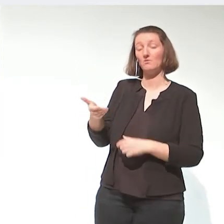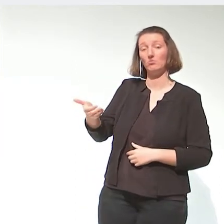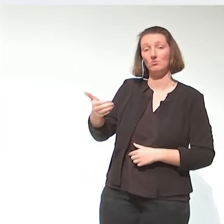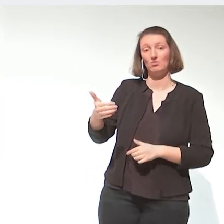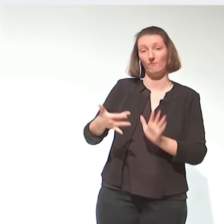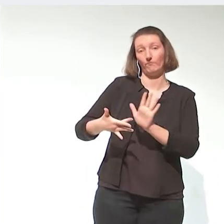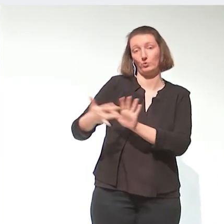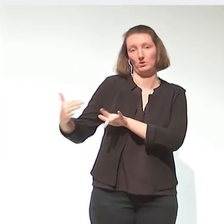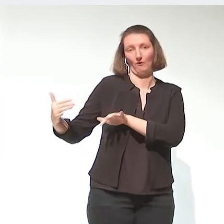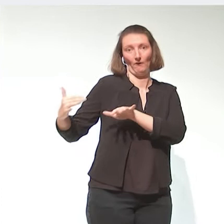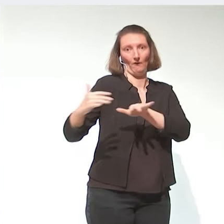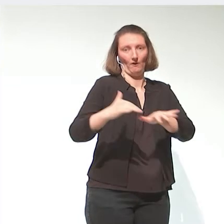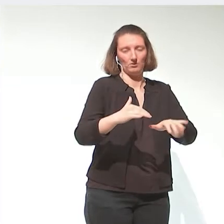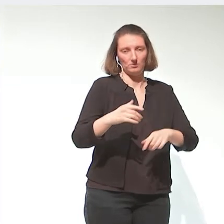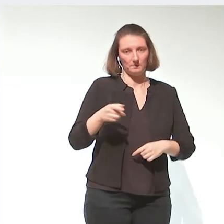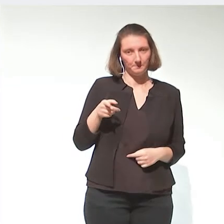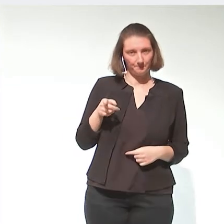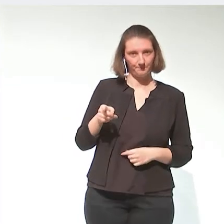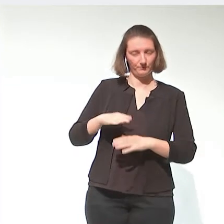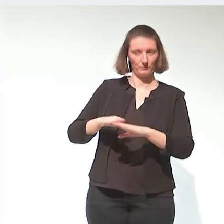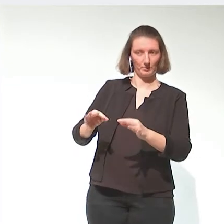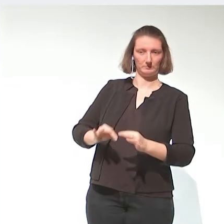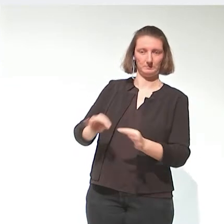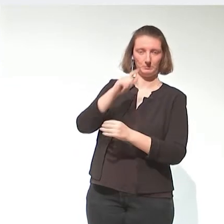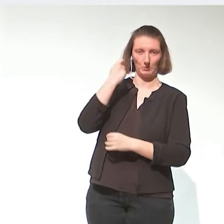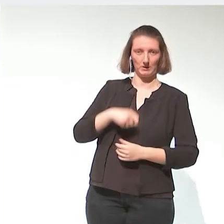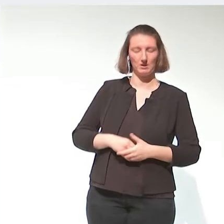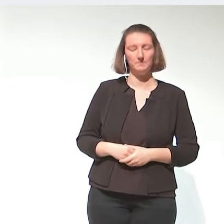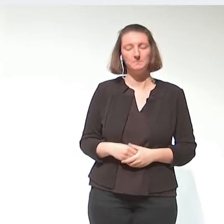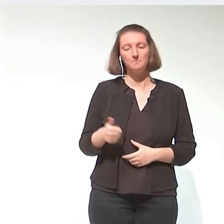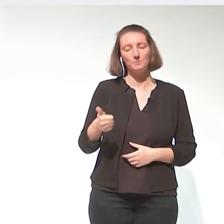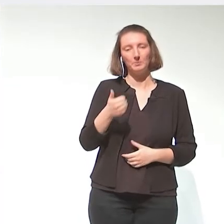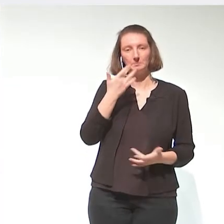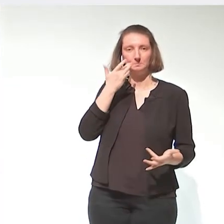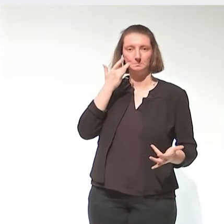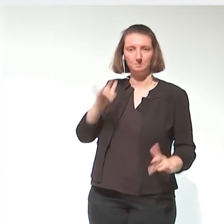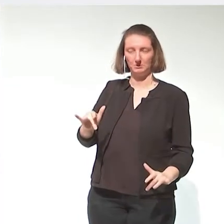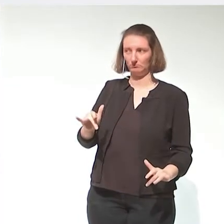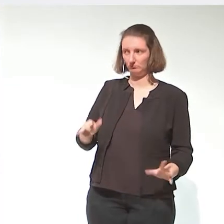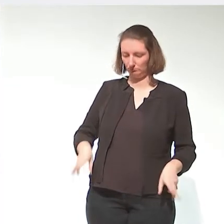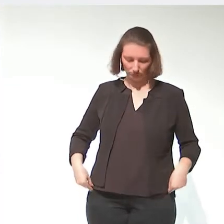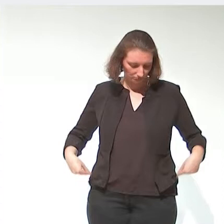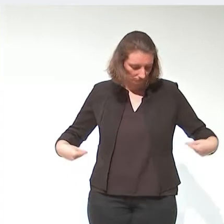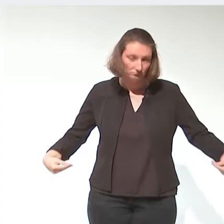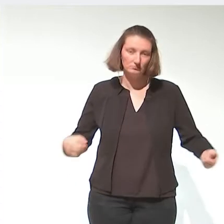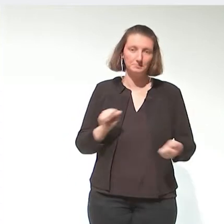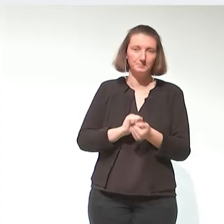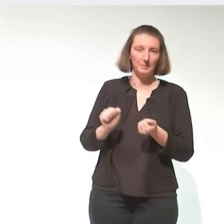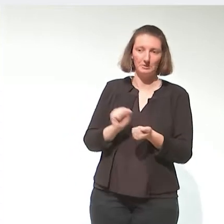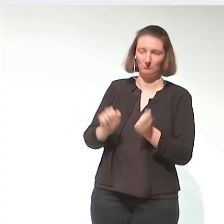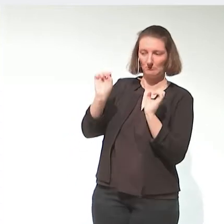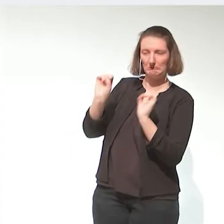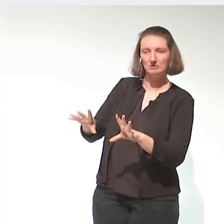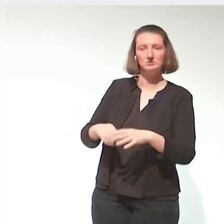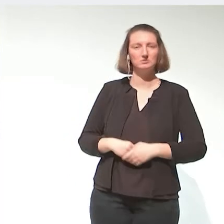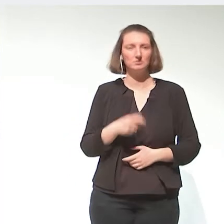go without any documents, without any medicines, and without their